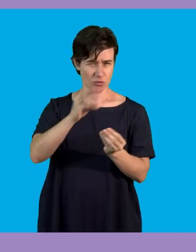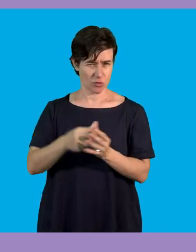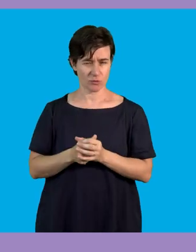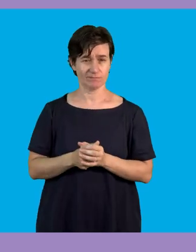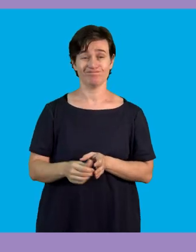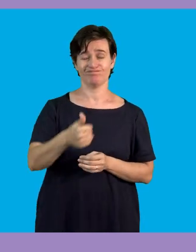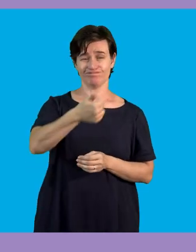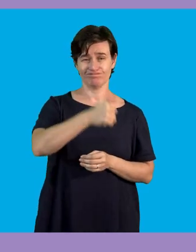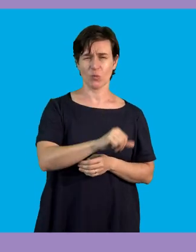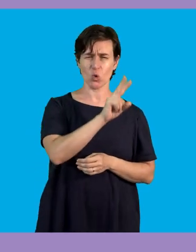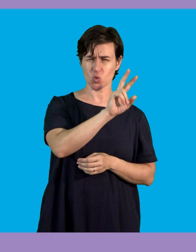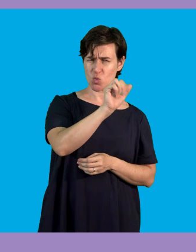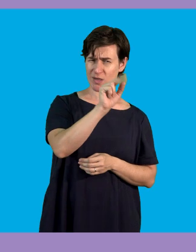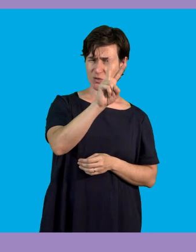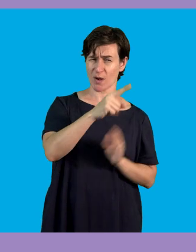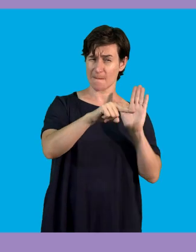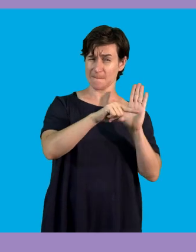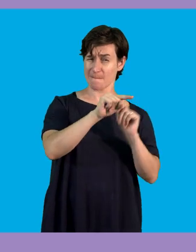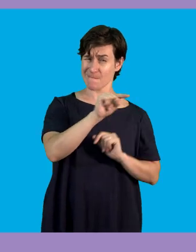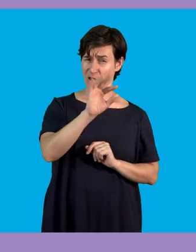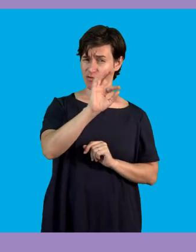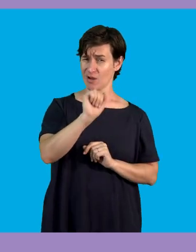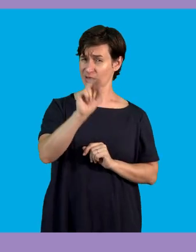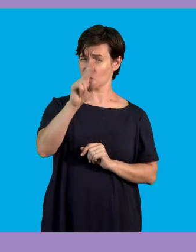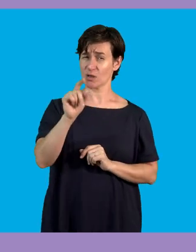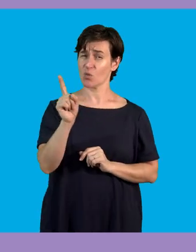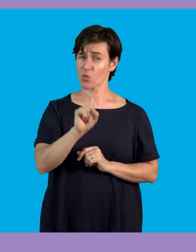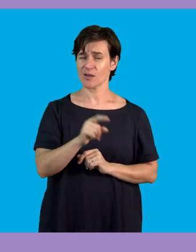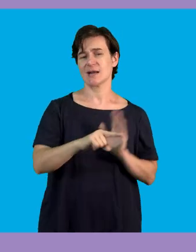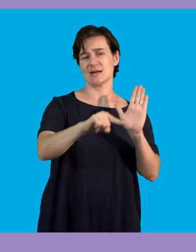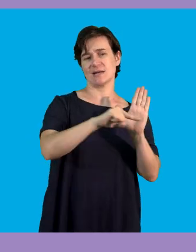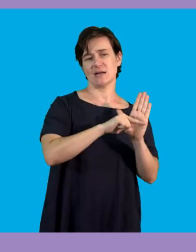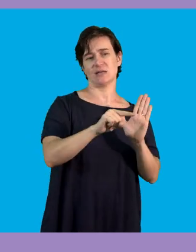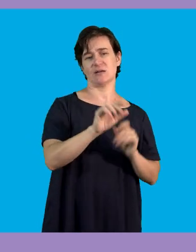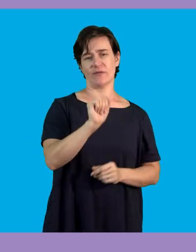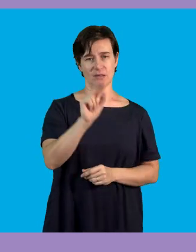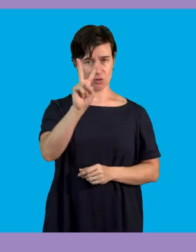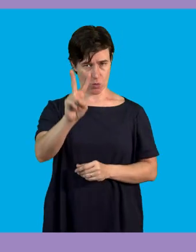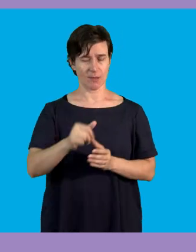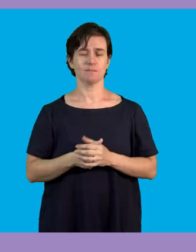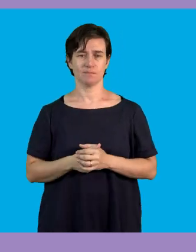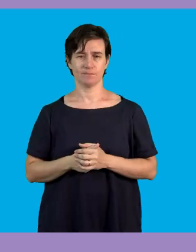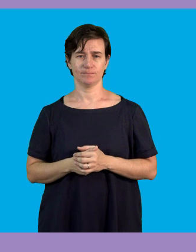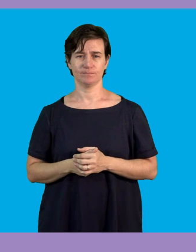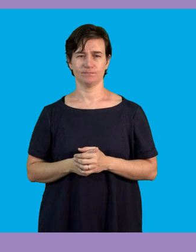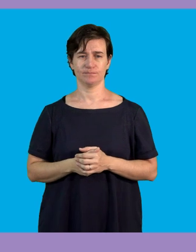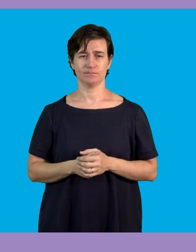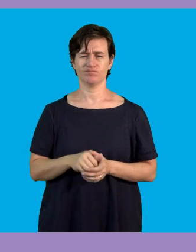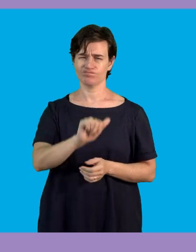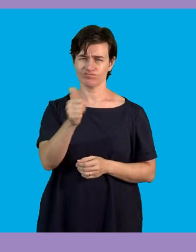terms. 2a squared minus 3a squared equals to negative a